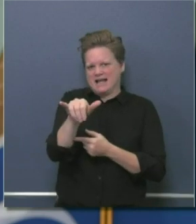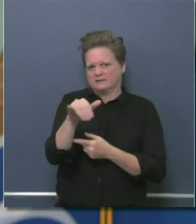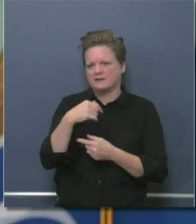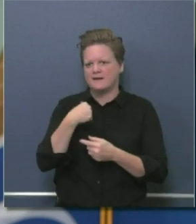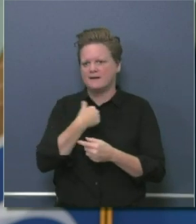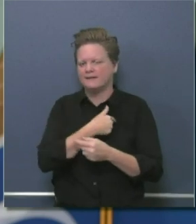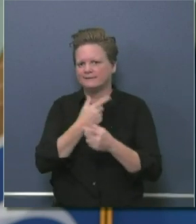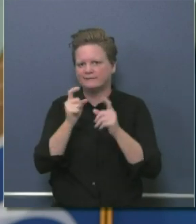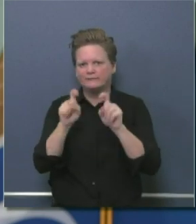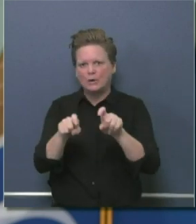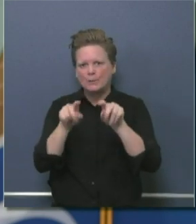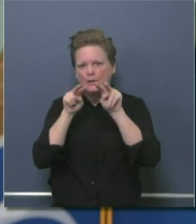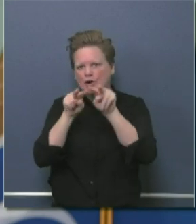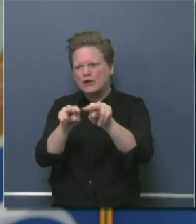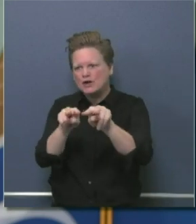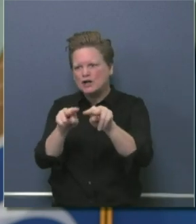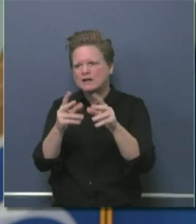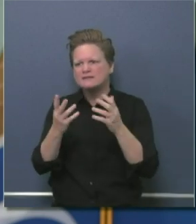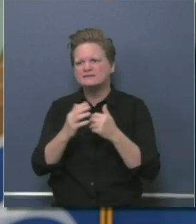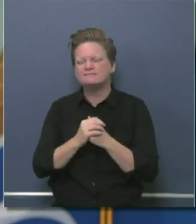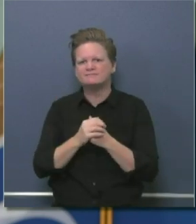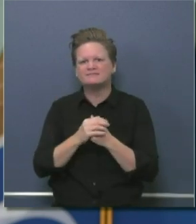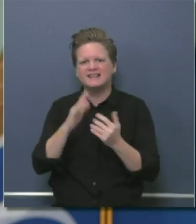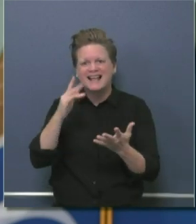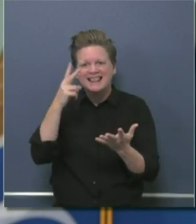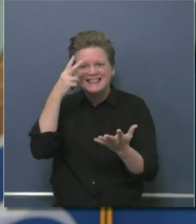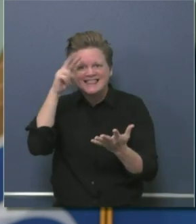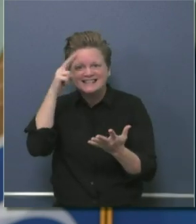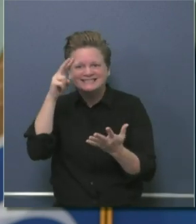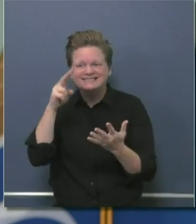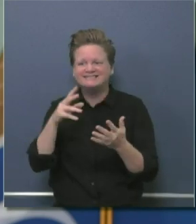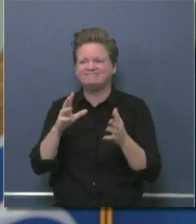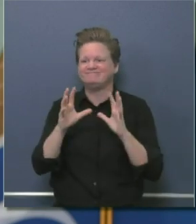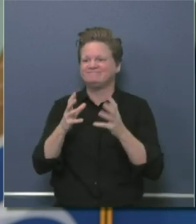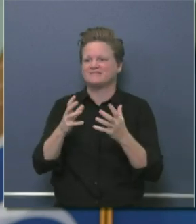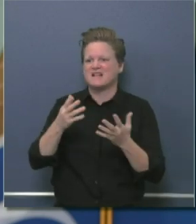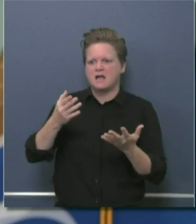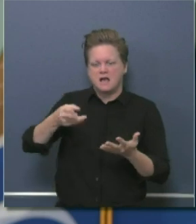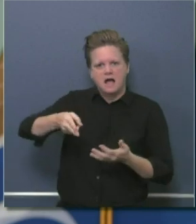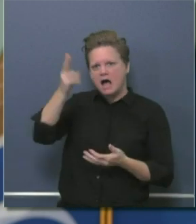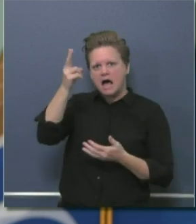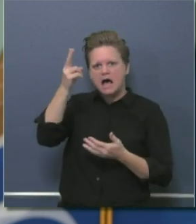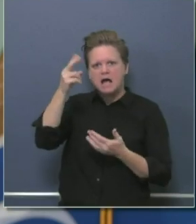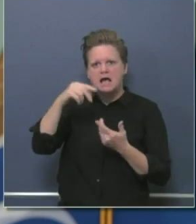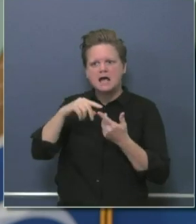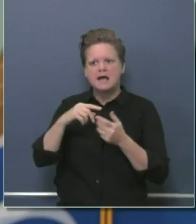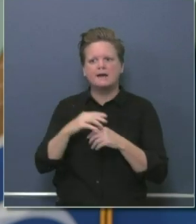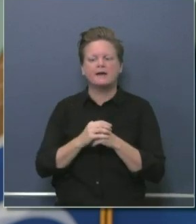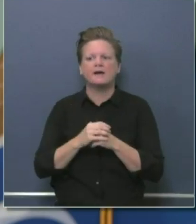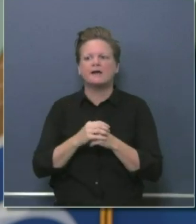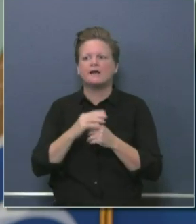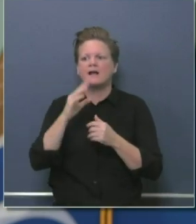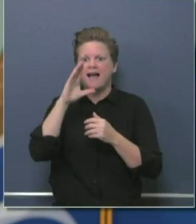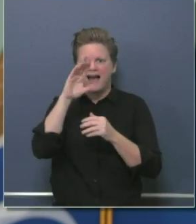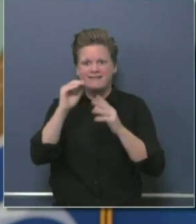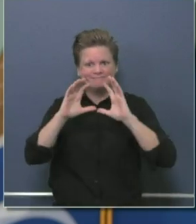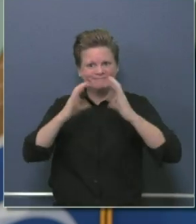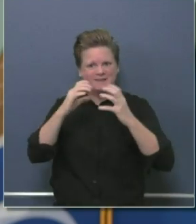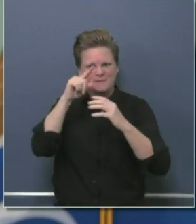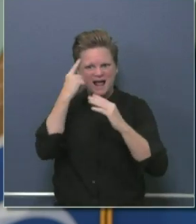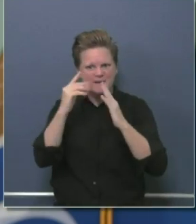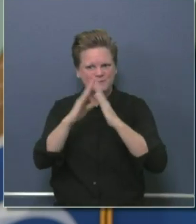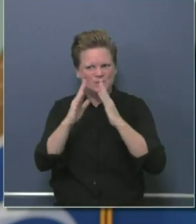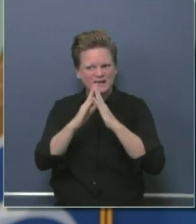Latino community testing positive for COVID-19, and in the Black community dying because of COVID-19.